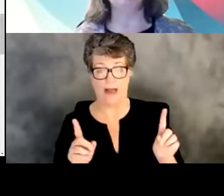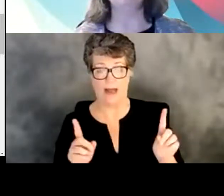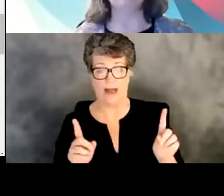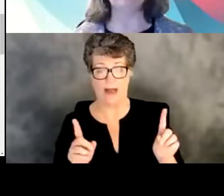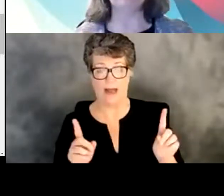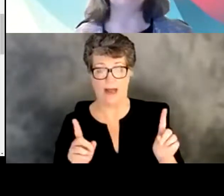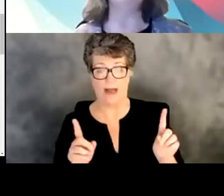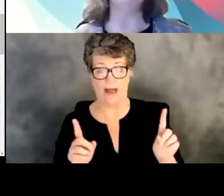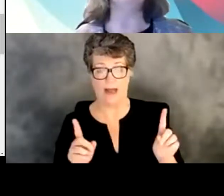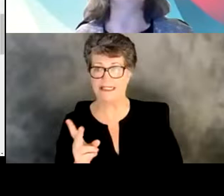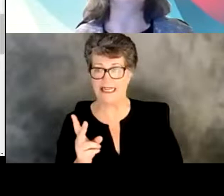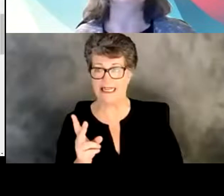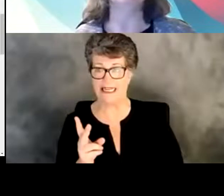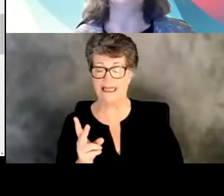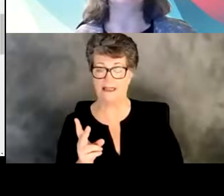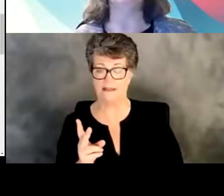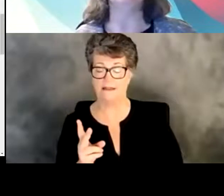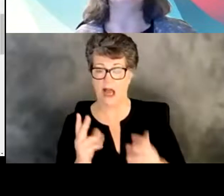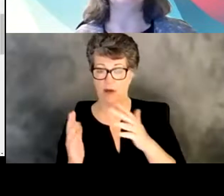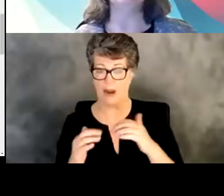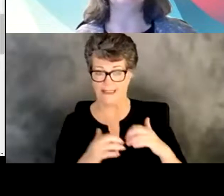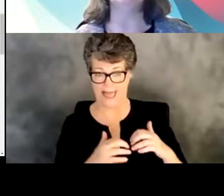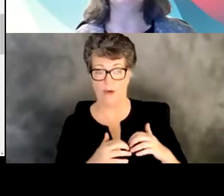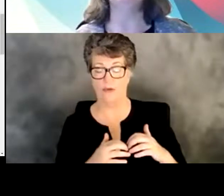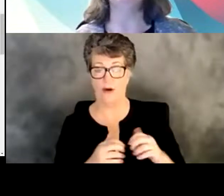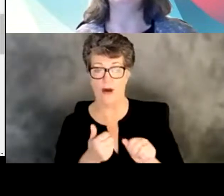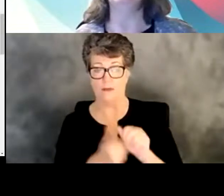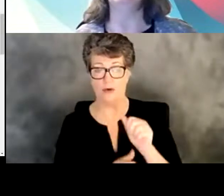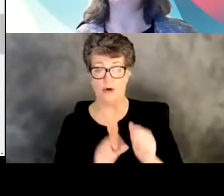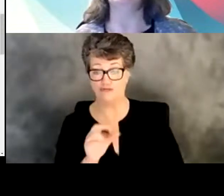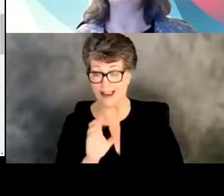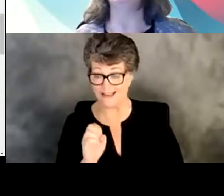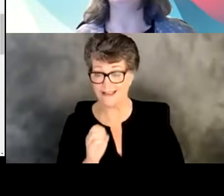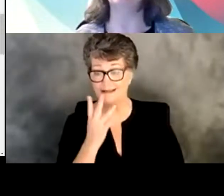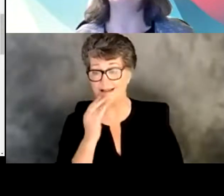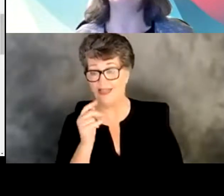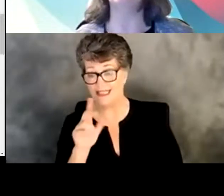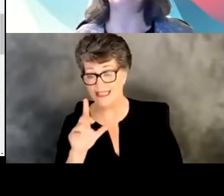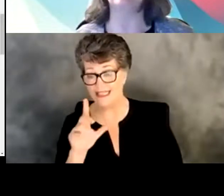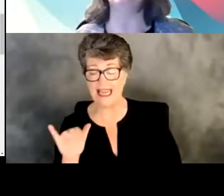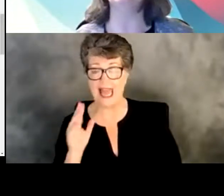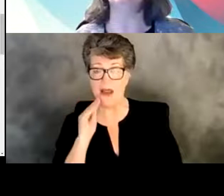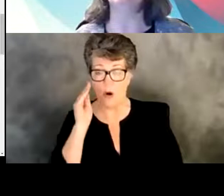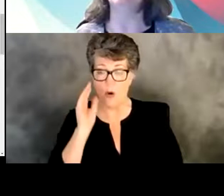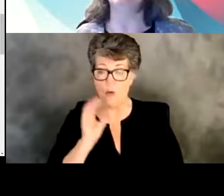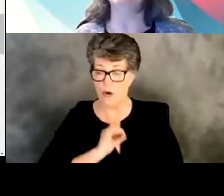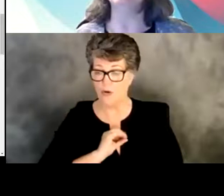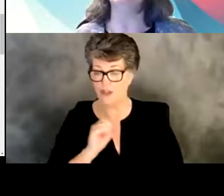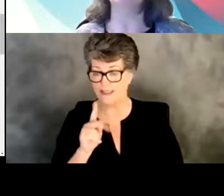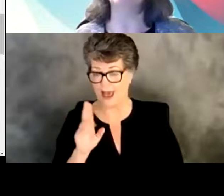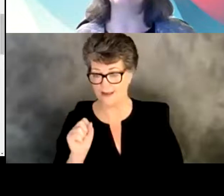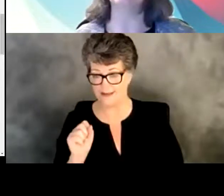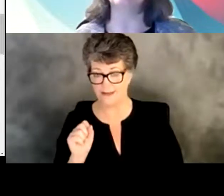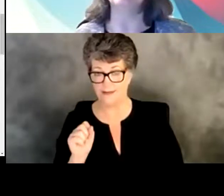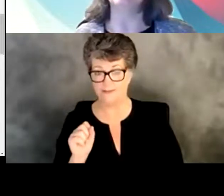a breakdown of these figures by race, ethnicity, and by home ownership status. Because